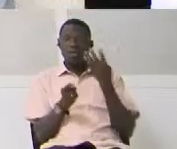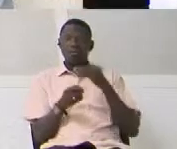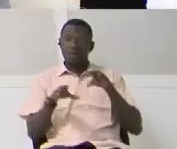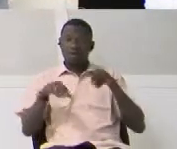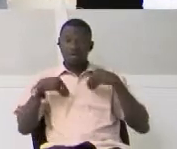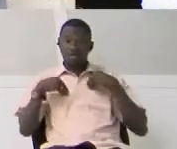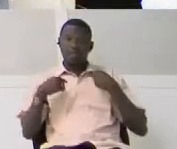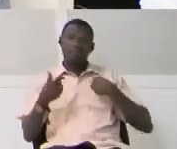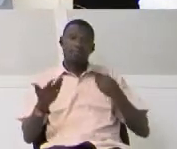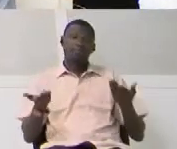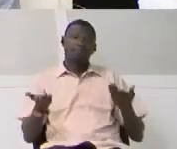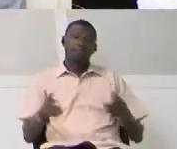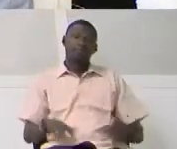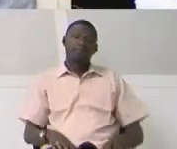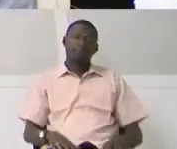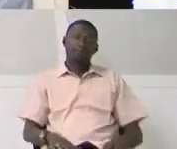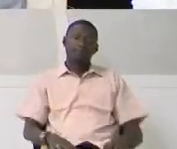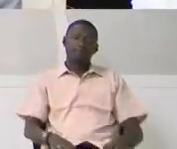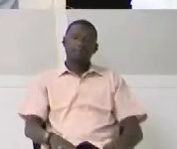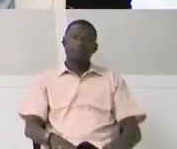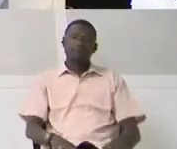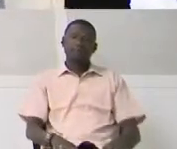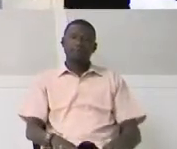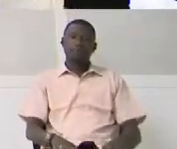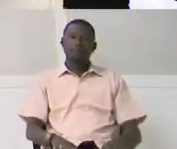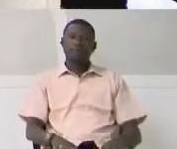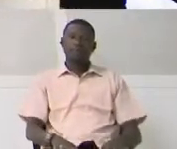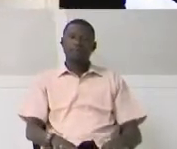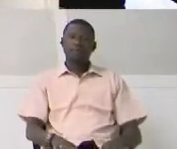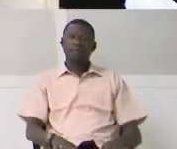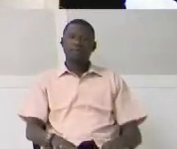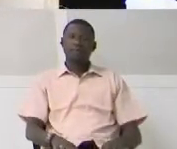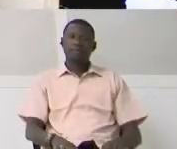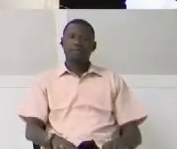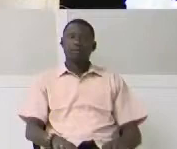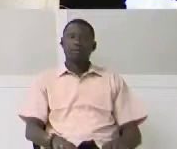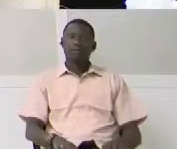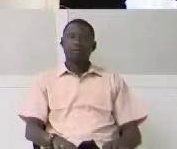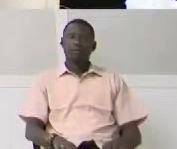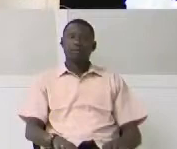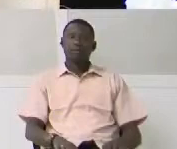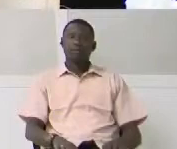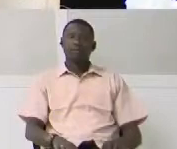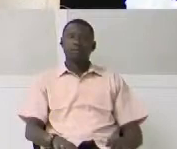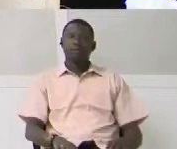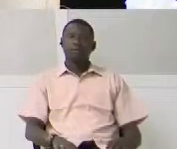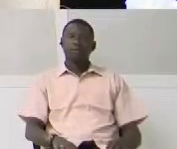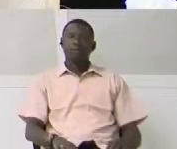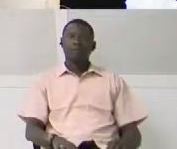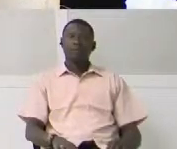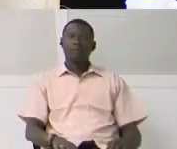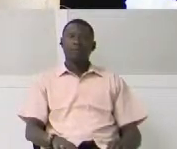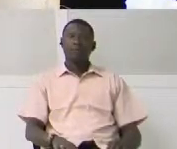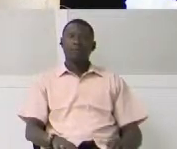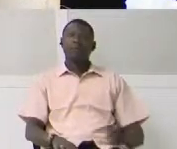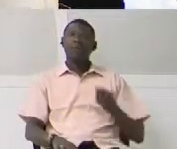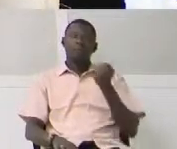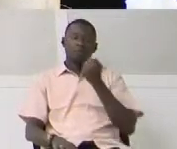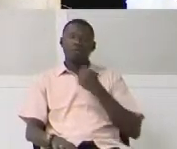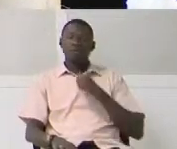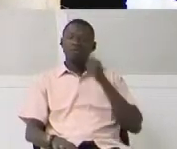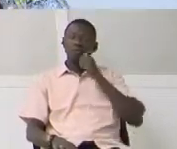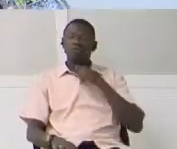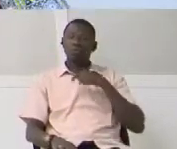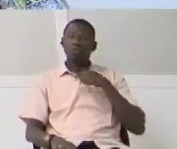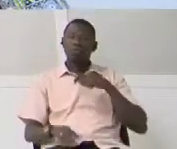in a short time, if you would allow me. Because man dama de liggey ak xalé yi. I used